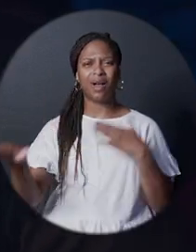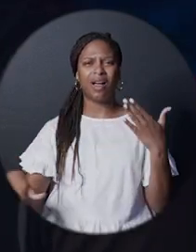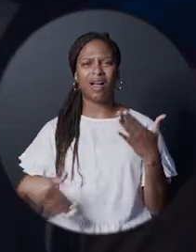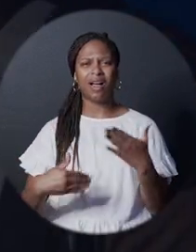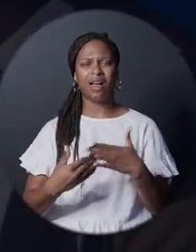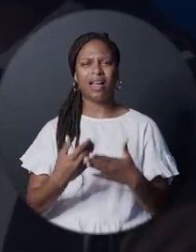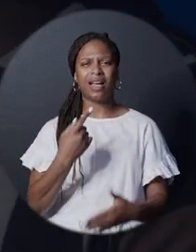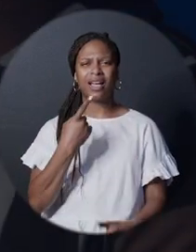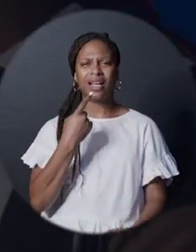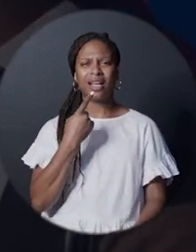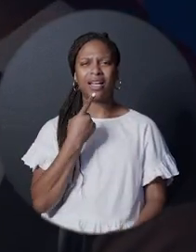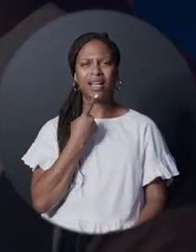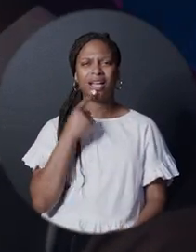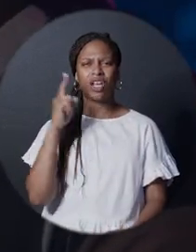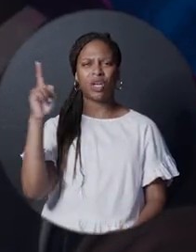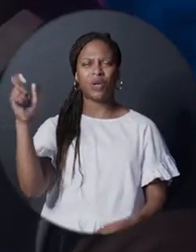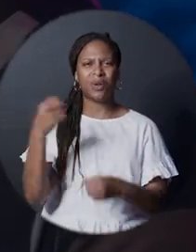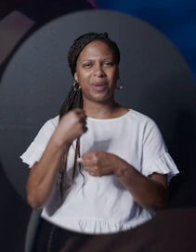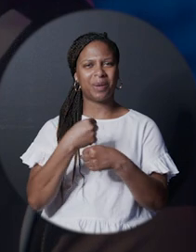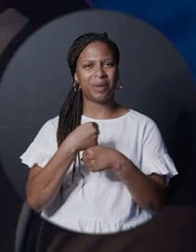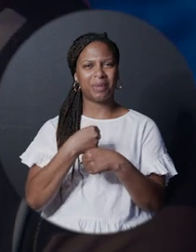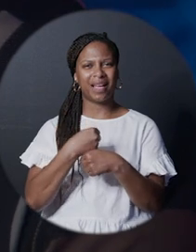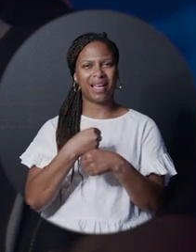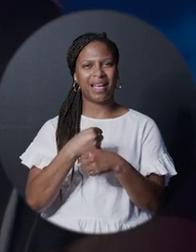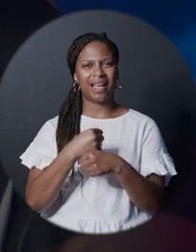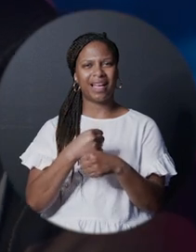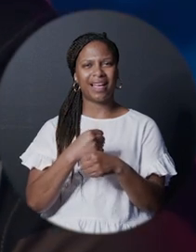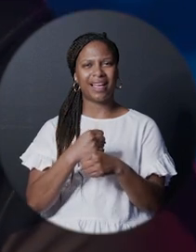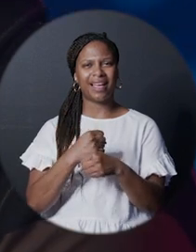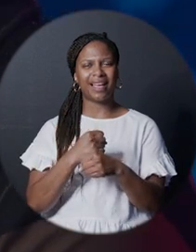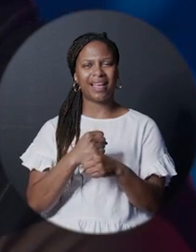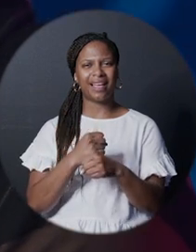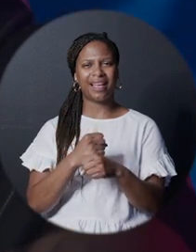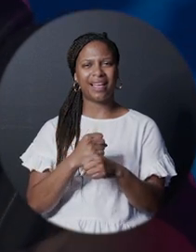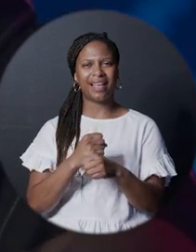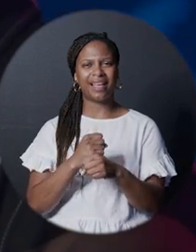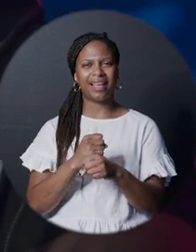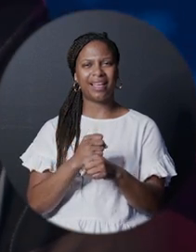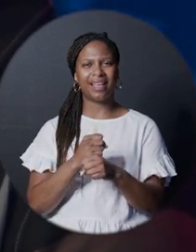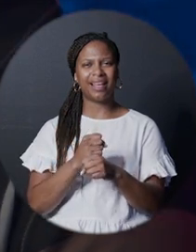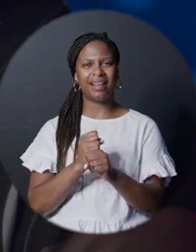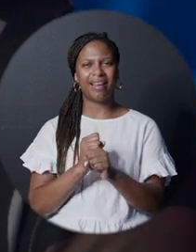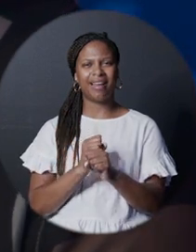you, let's all say he made a way, made a way,